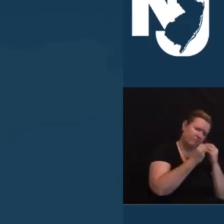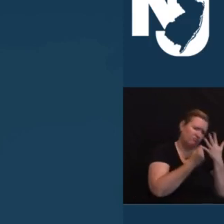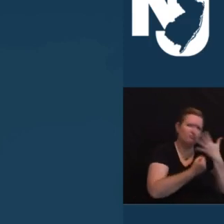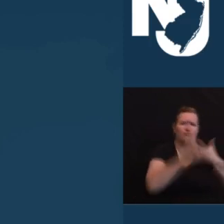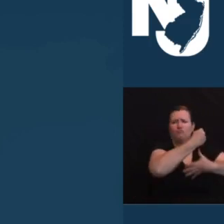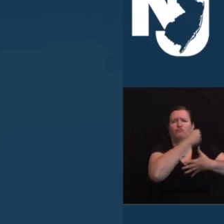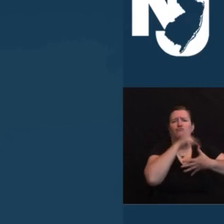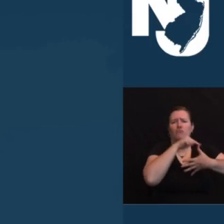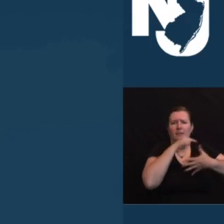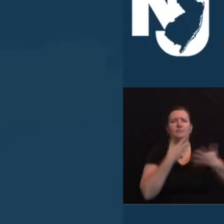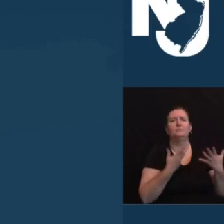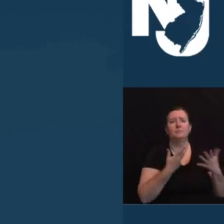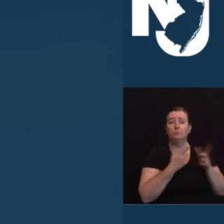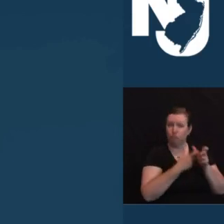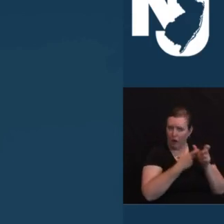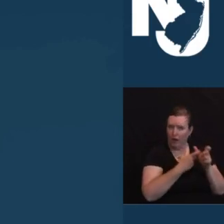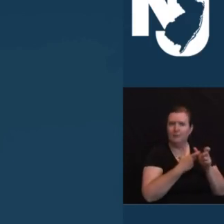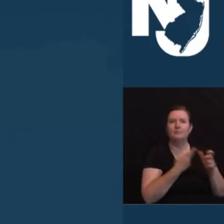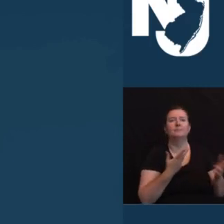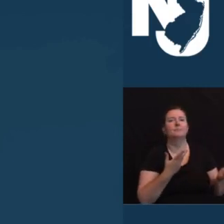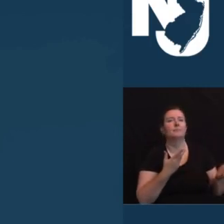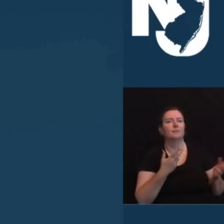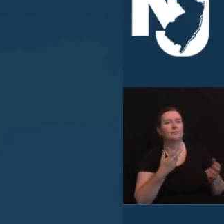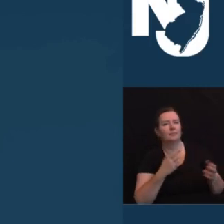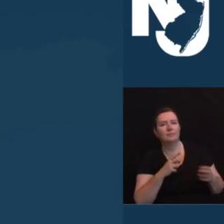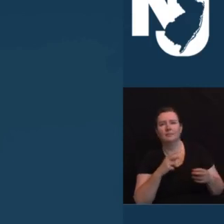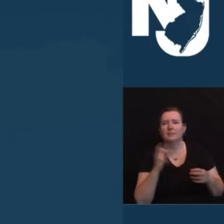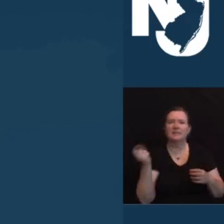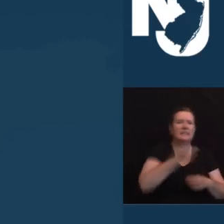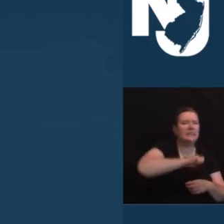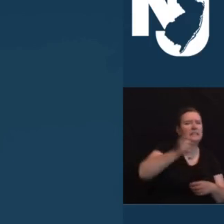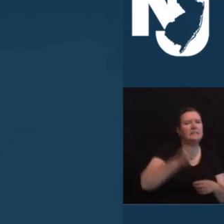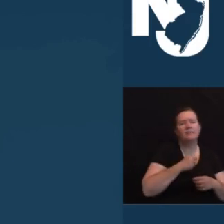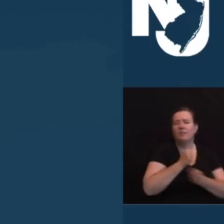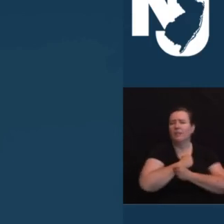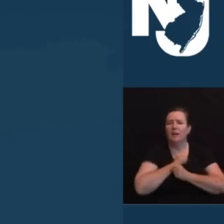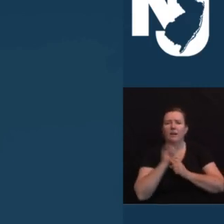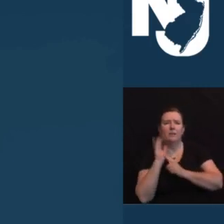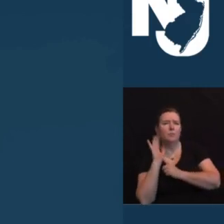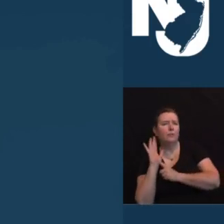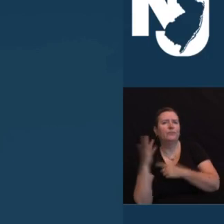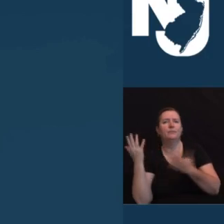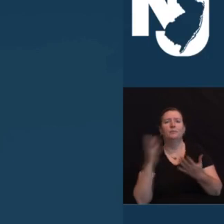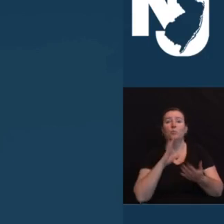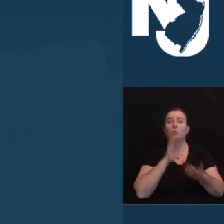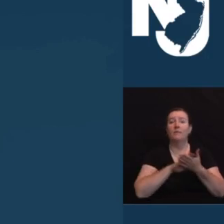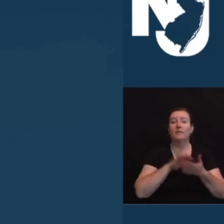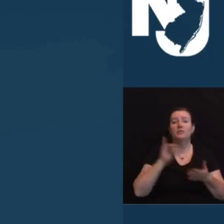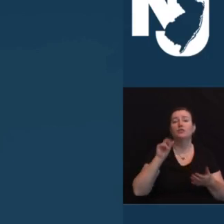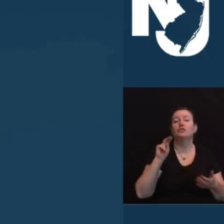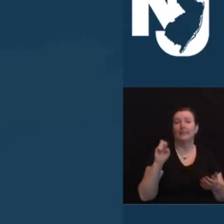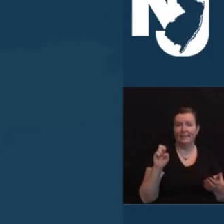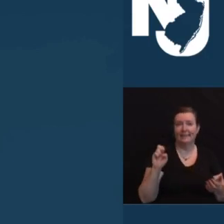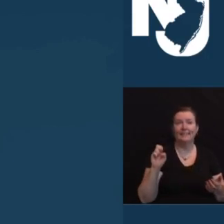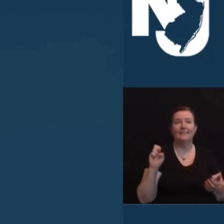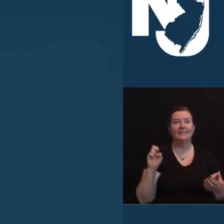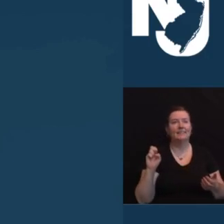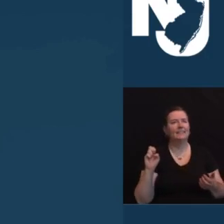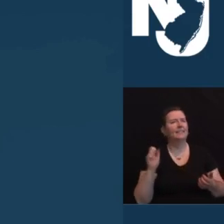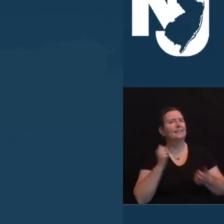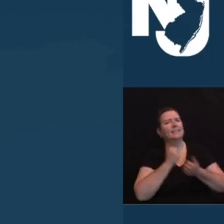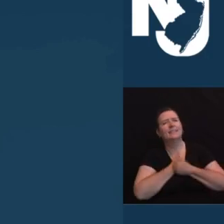player and a movie buff. He loved taking his wife, Jane, with whom I had the great honor of speaking with on Monday, for a sushi dinner, as